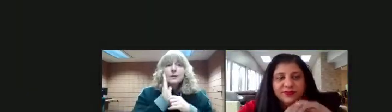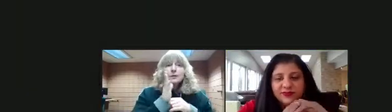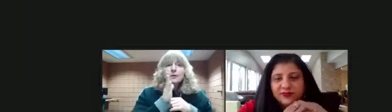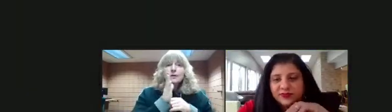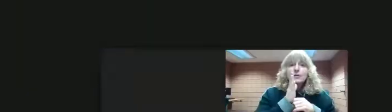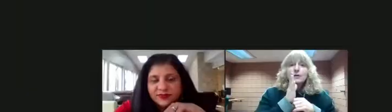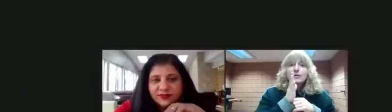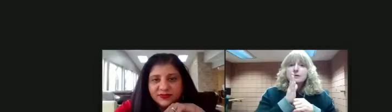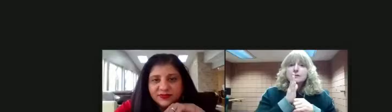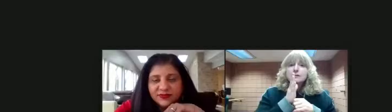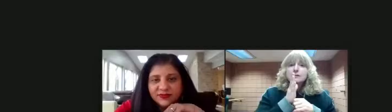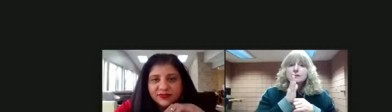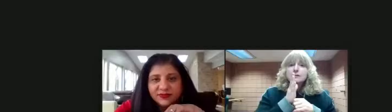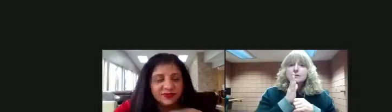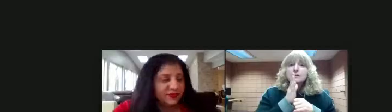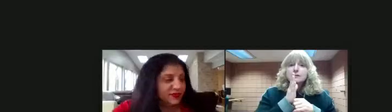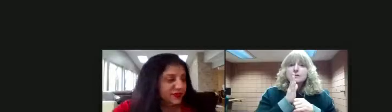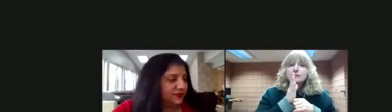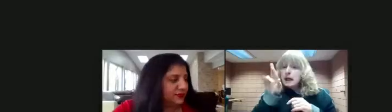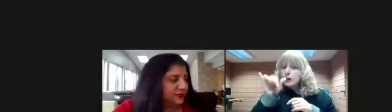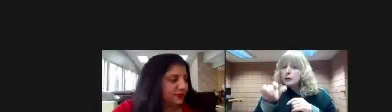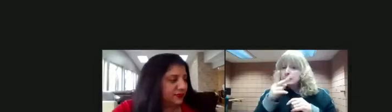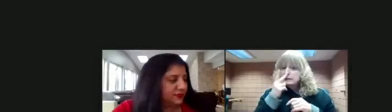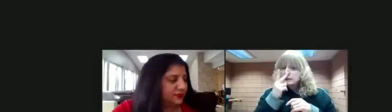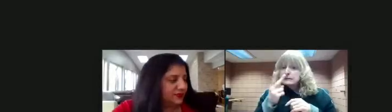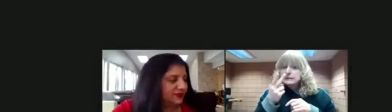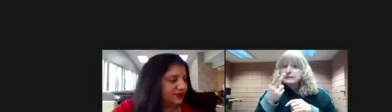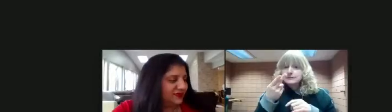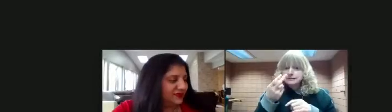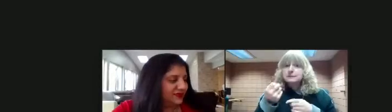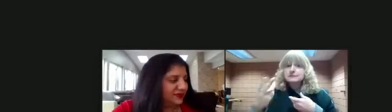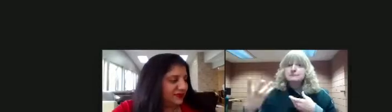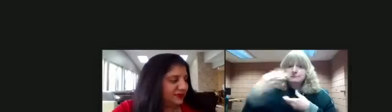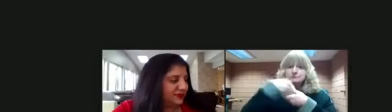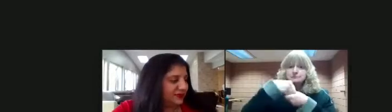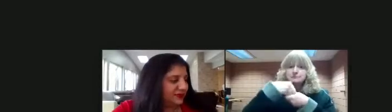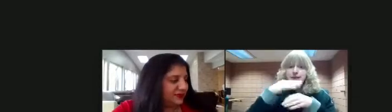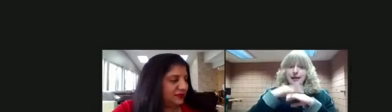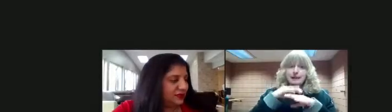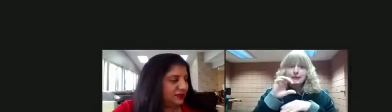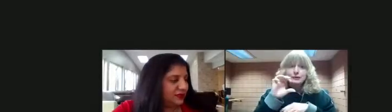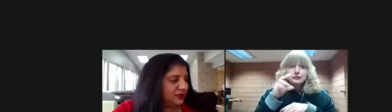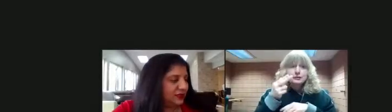Terry, do you see him on the chat? Oh, he's in. There he is.